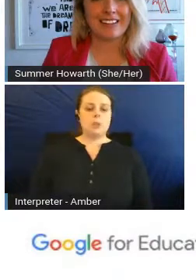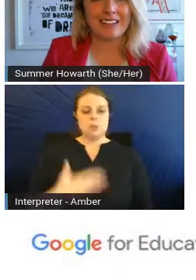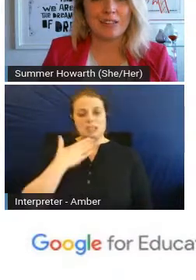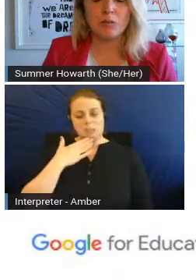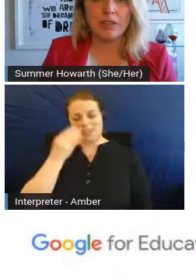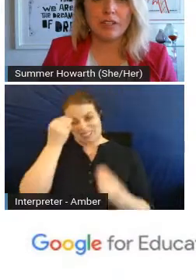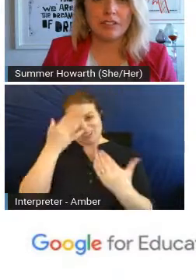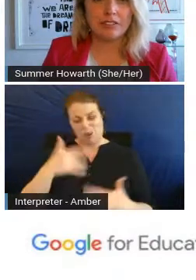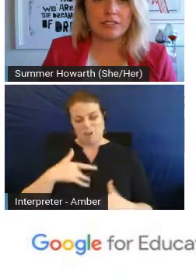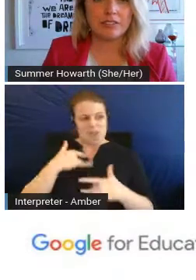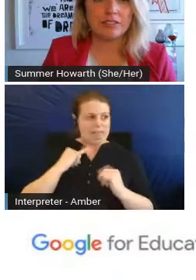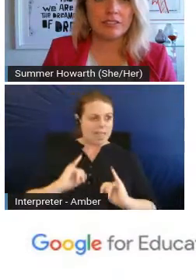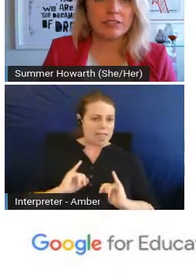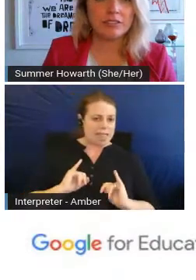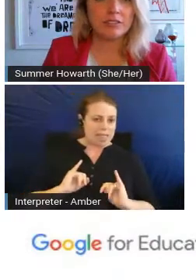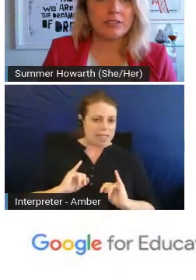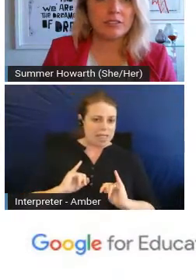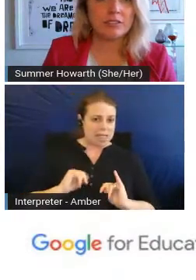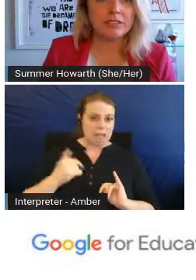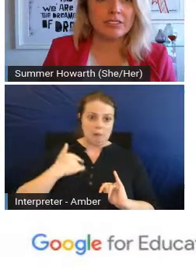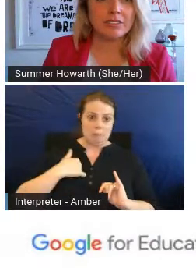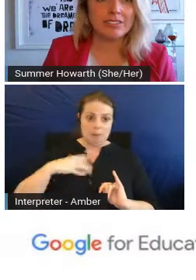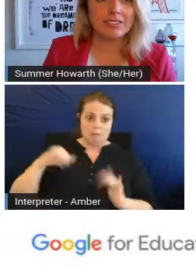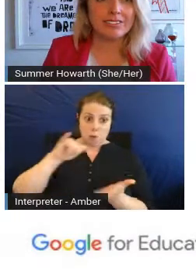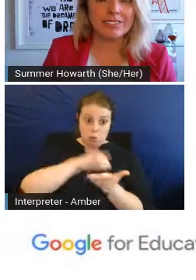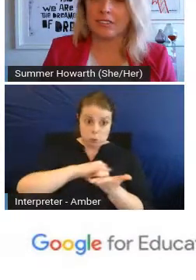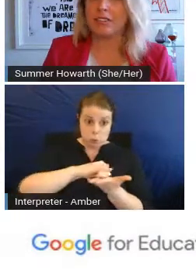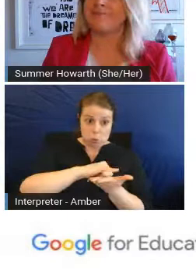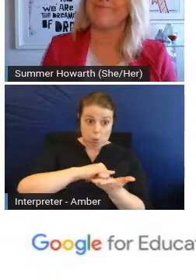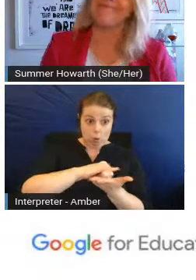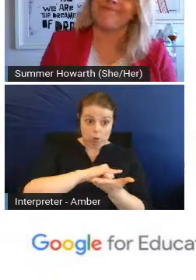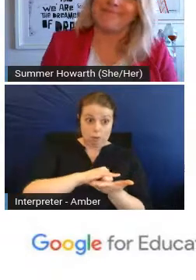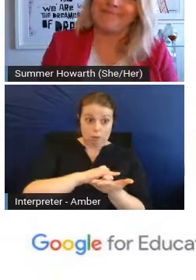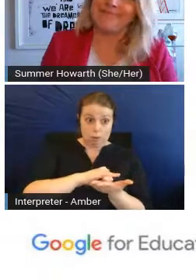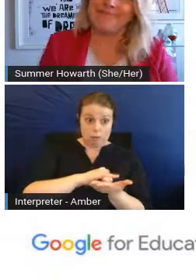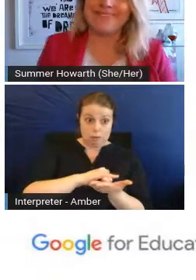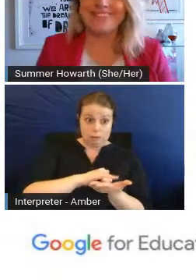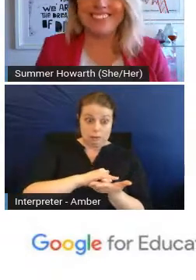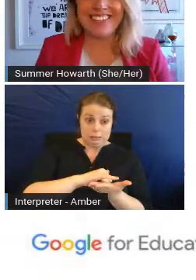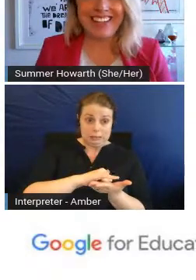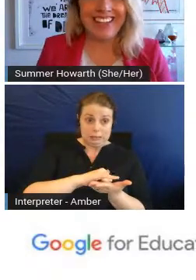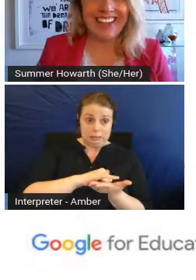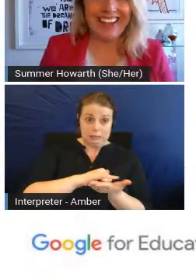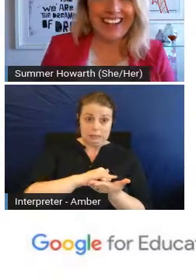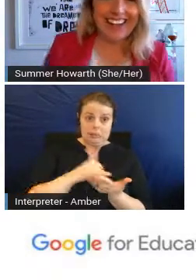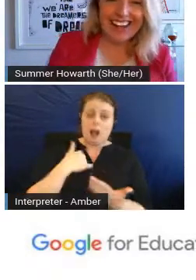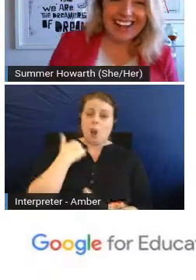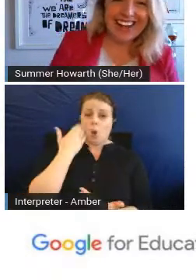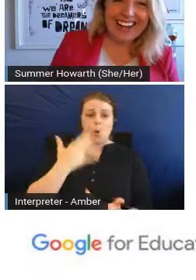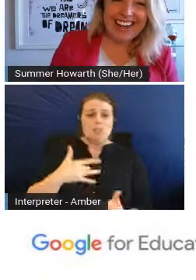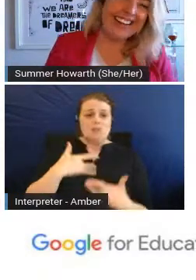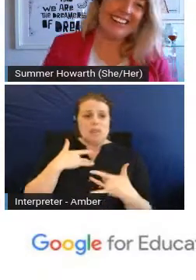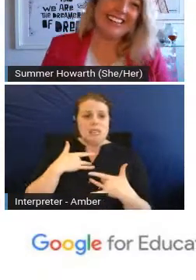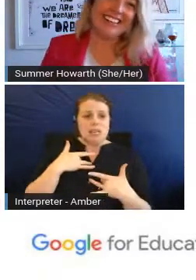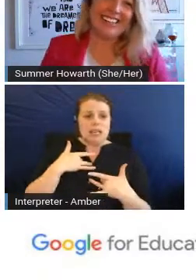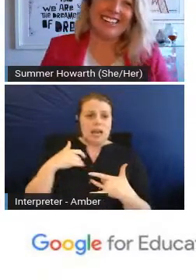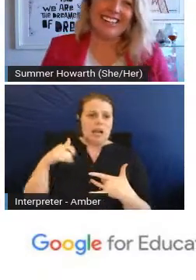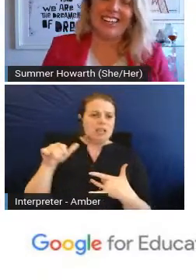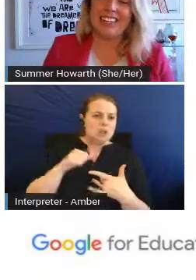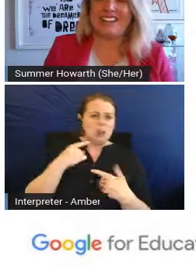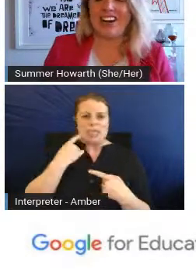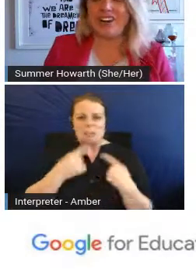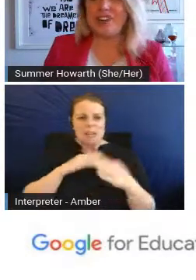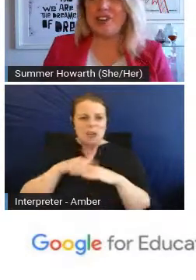because you know, I'm a New Yorker. And so I'm doing something on New York. I always feel like I should do this on Melbourne or something like